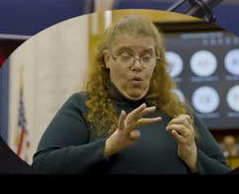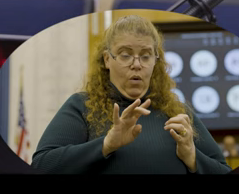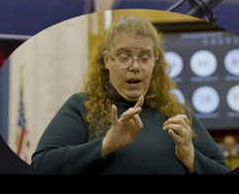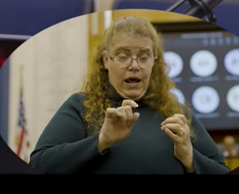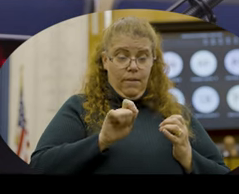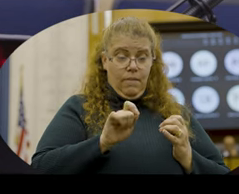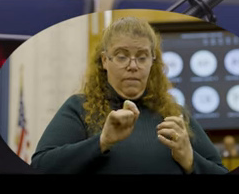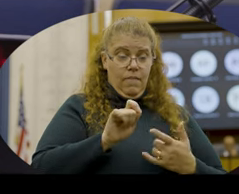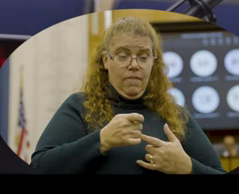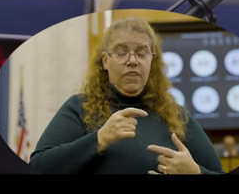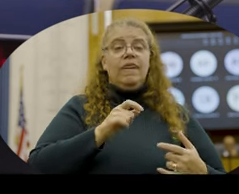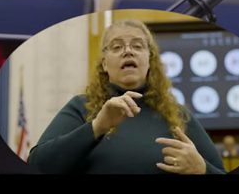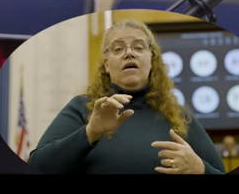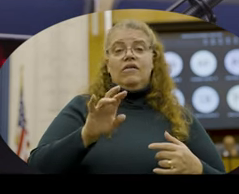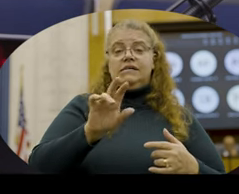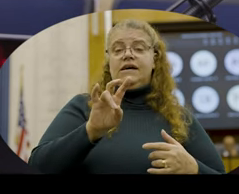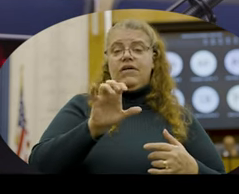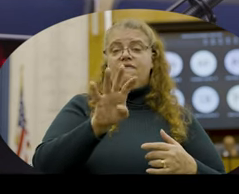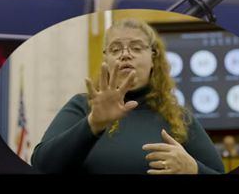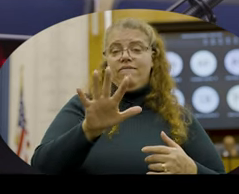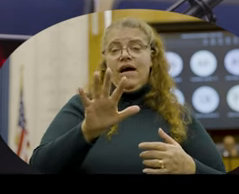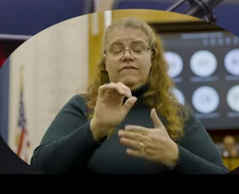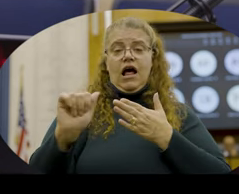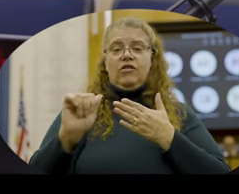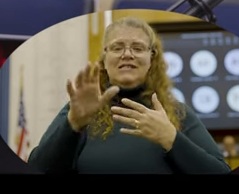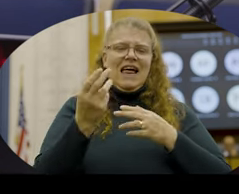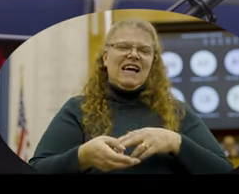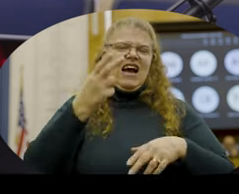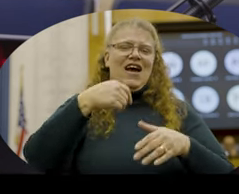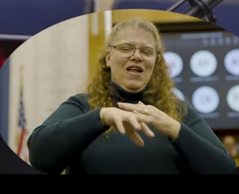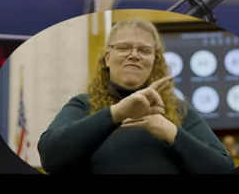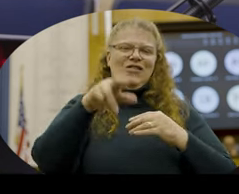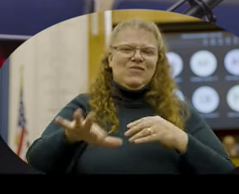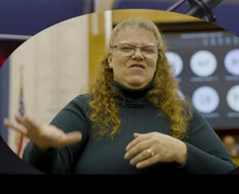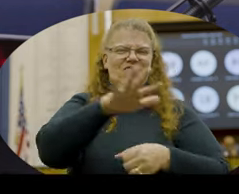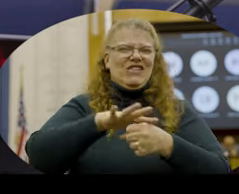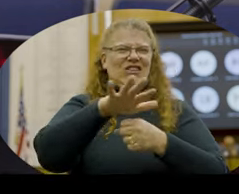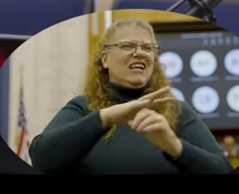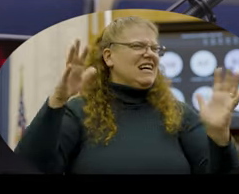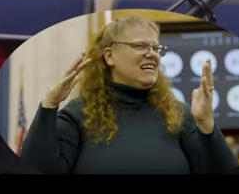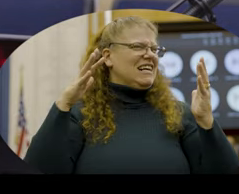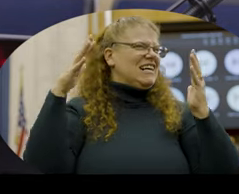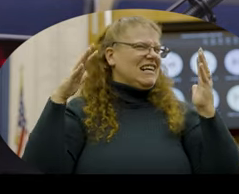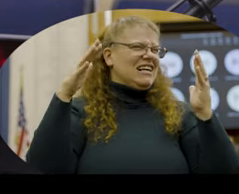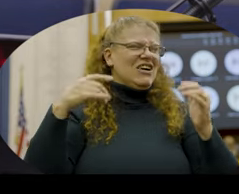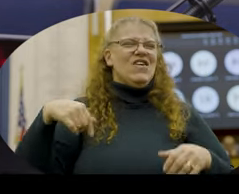will grow by roughly 10.6%. So that's why I am proposing